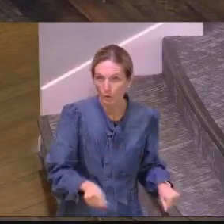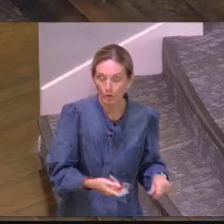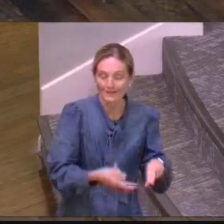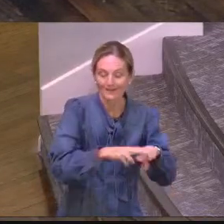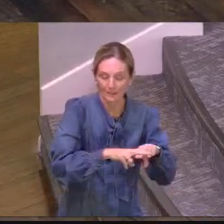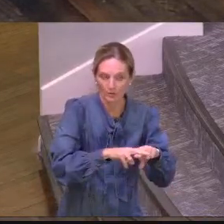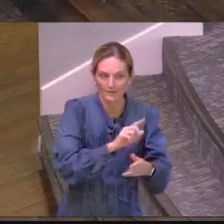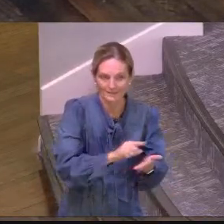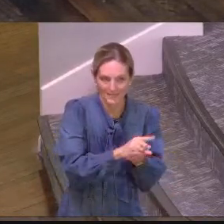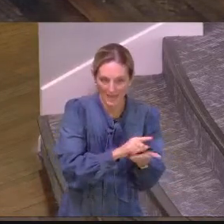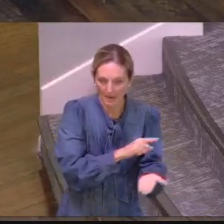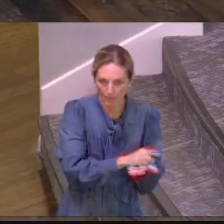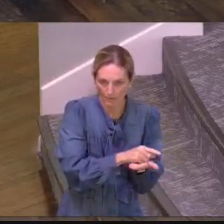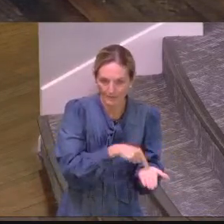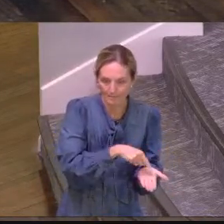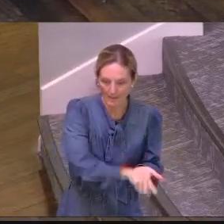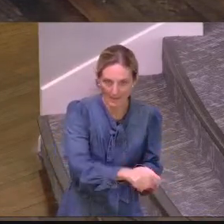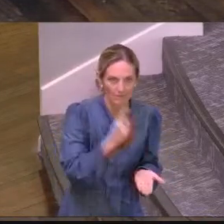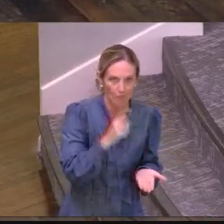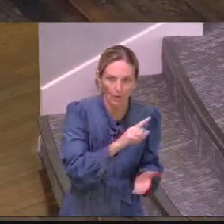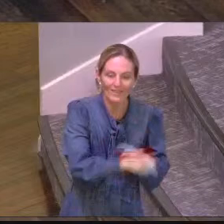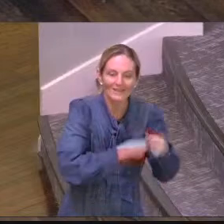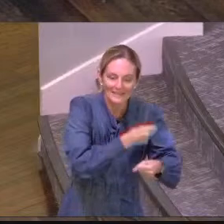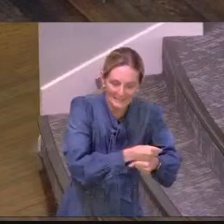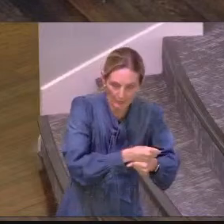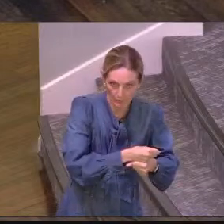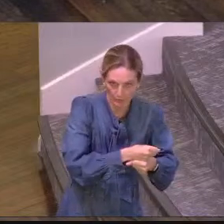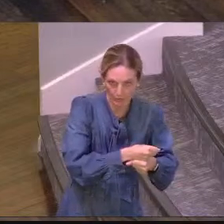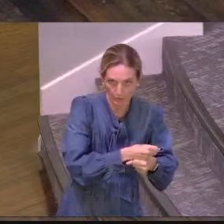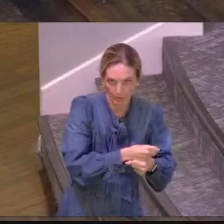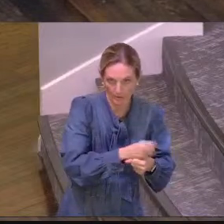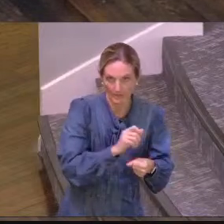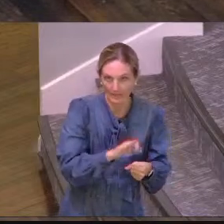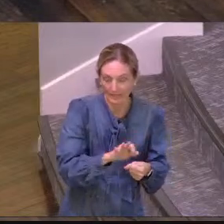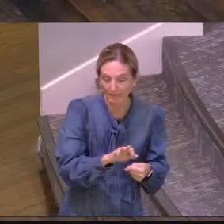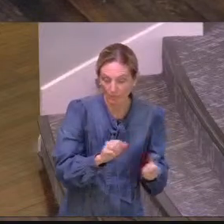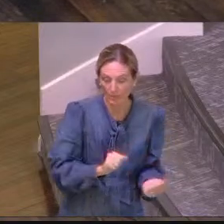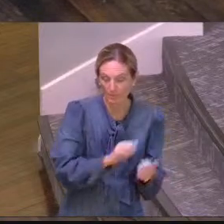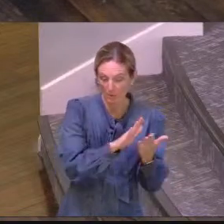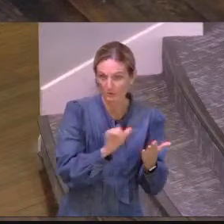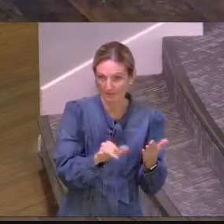the entire year if we approached it that way.